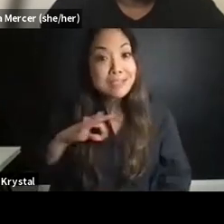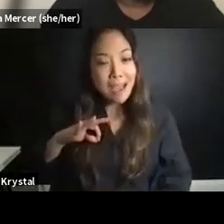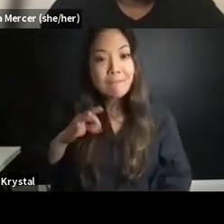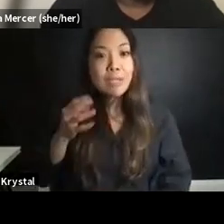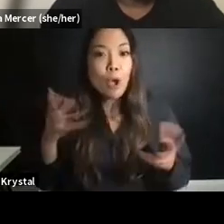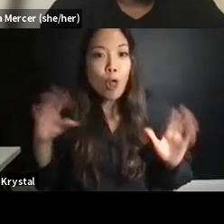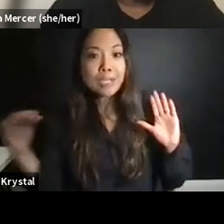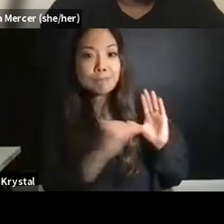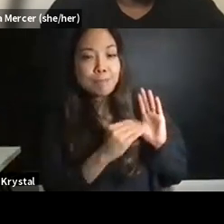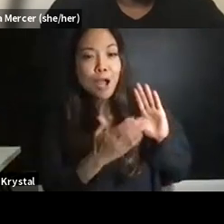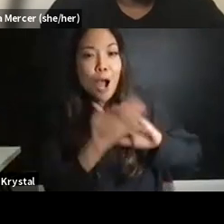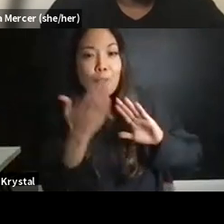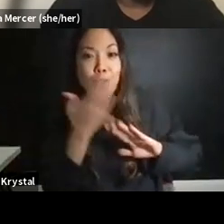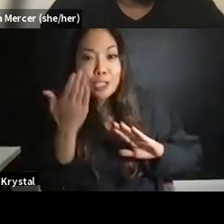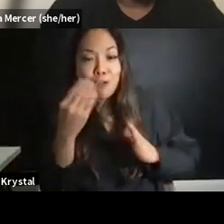fy22